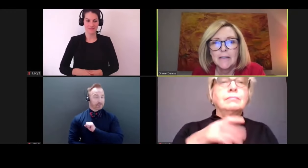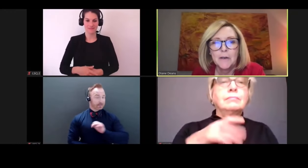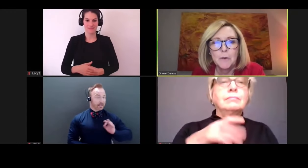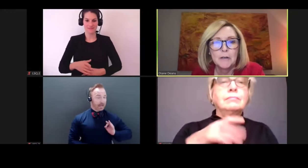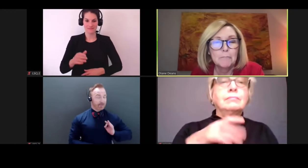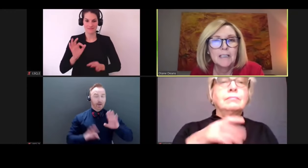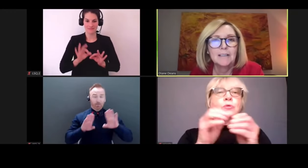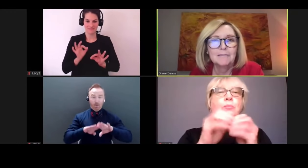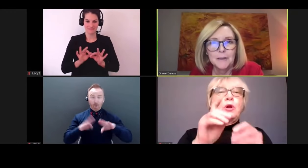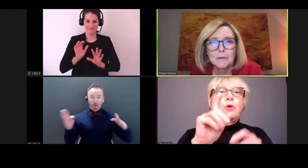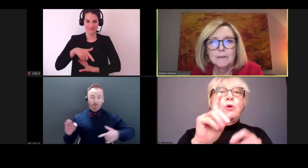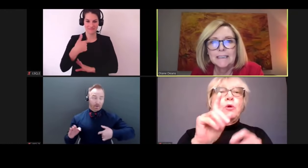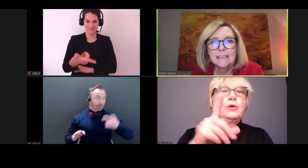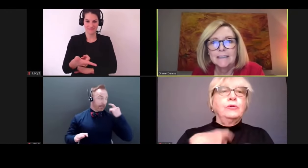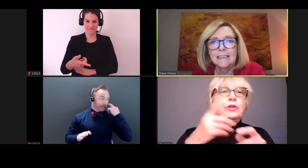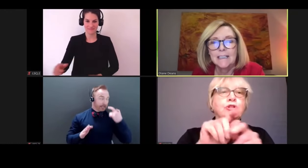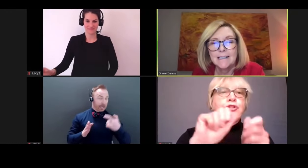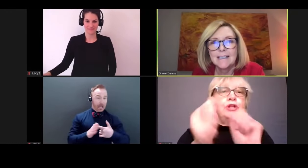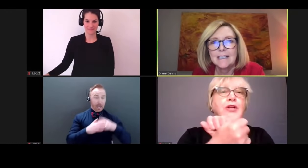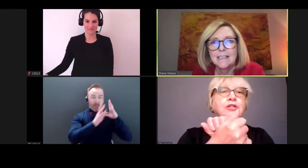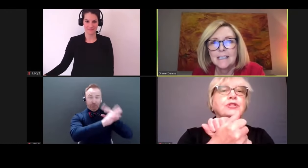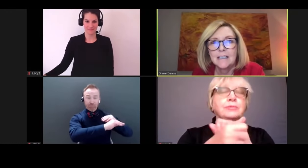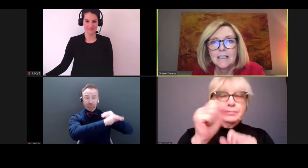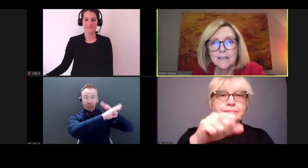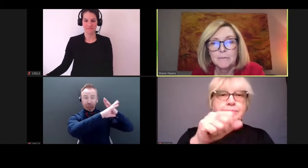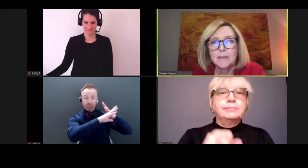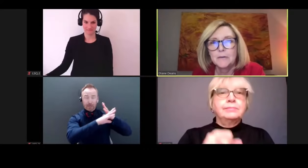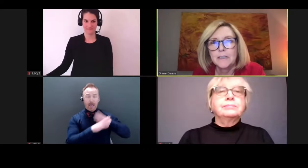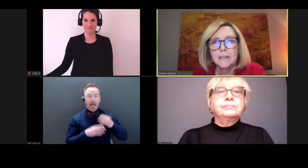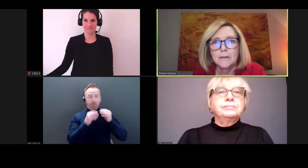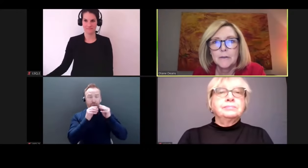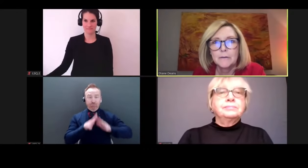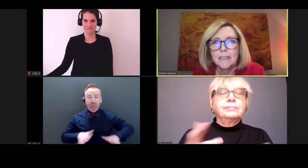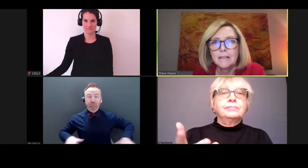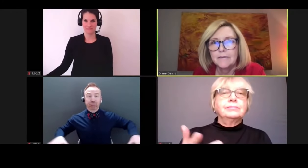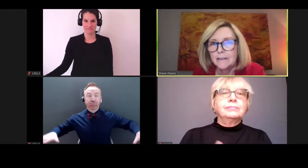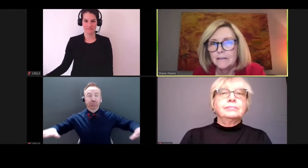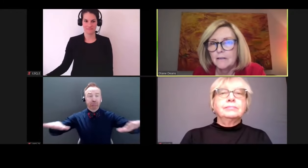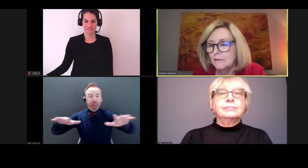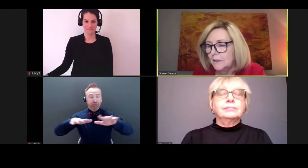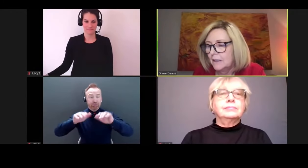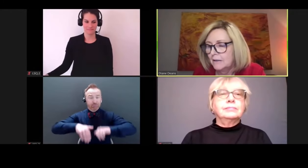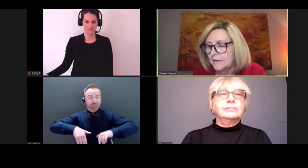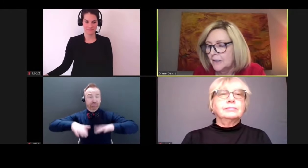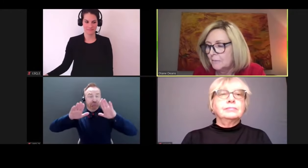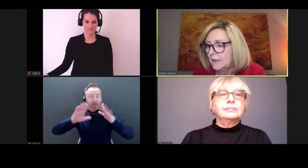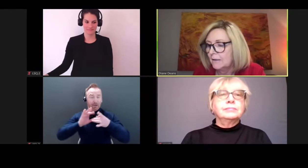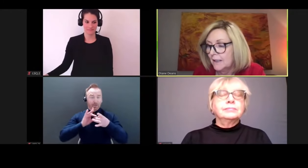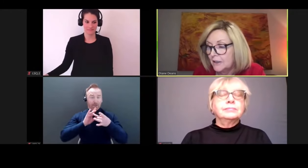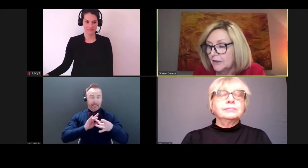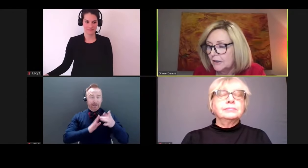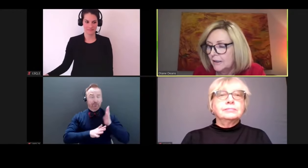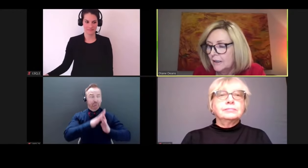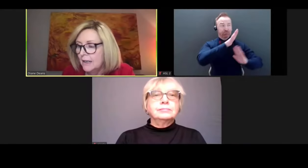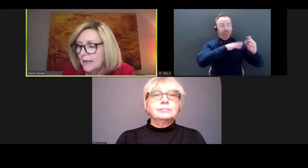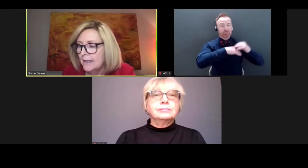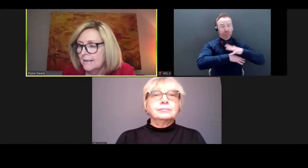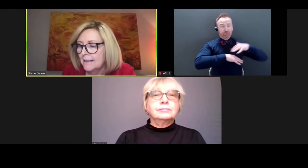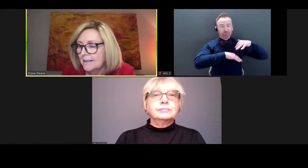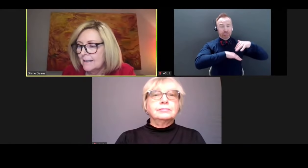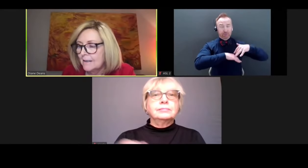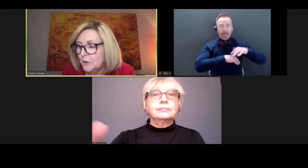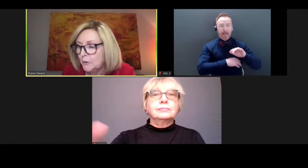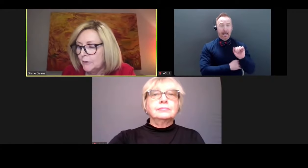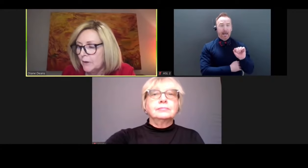today that we are meeting virtually on the unceded and unsurrendered territory of the Algonquin Anishinaabe Nation.